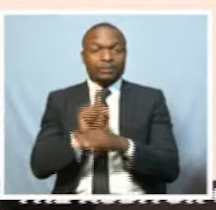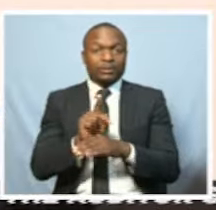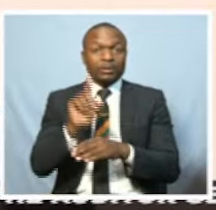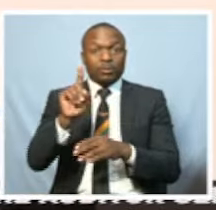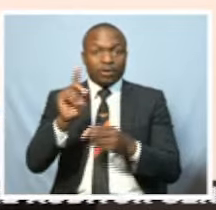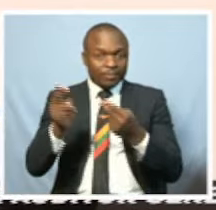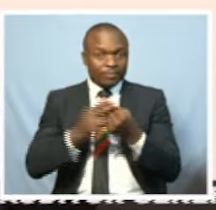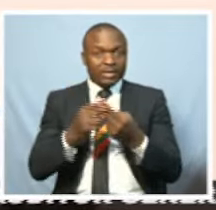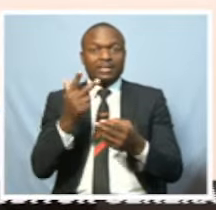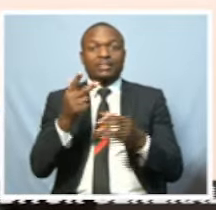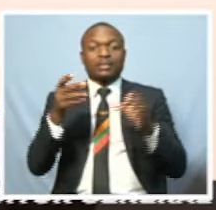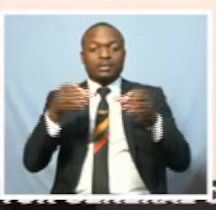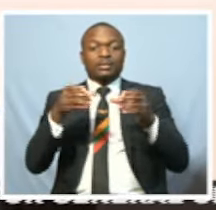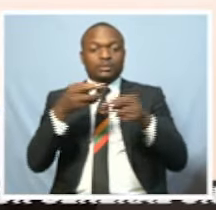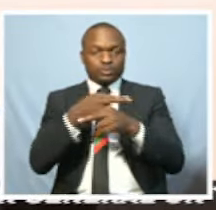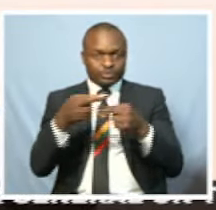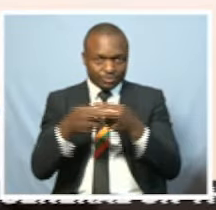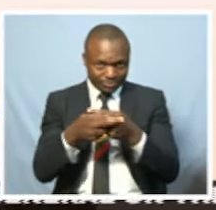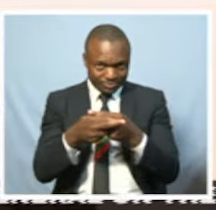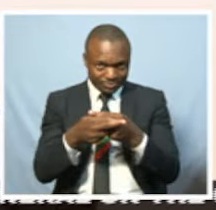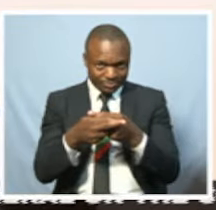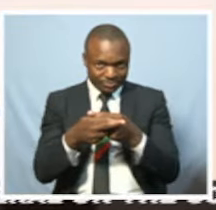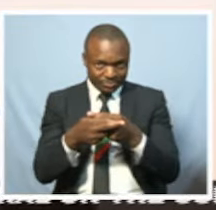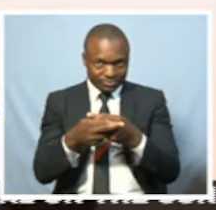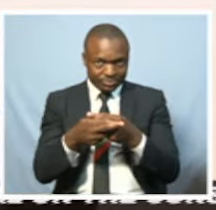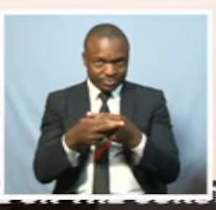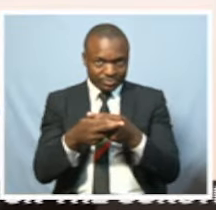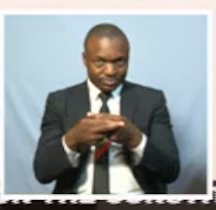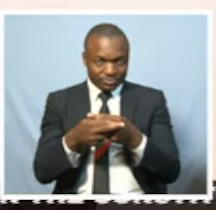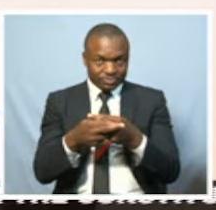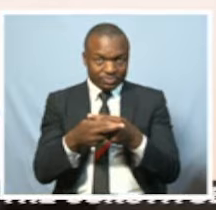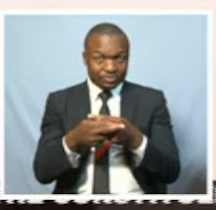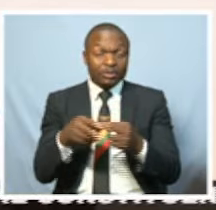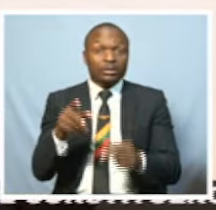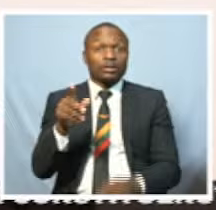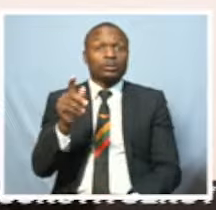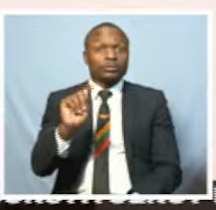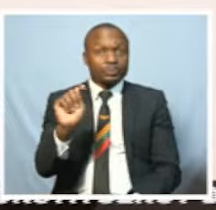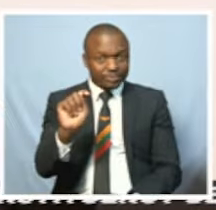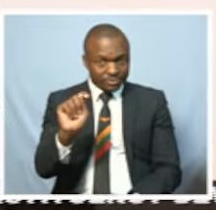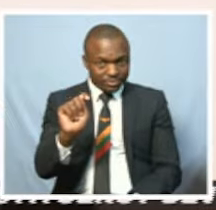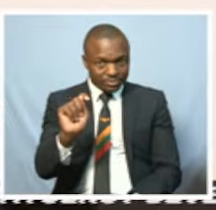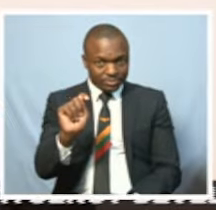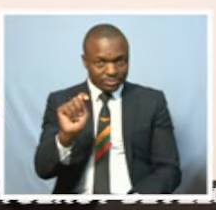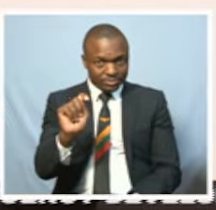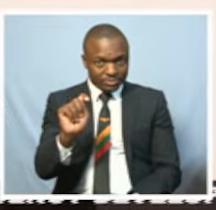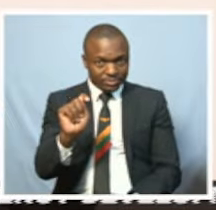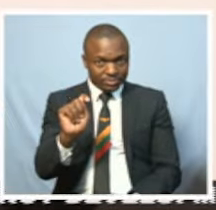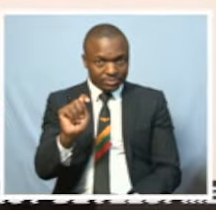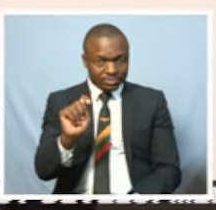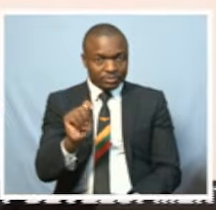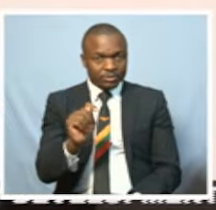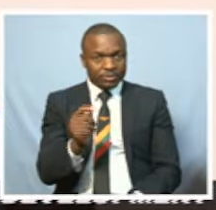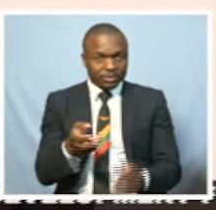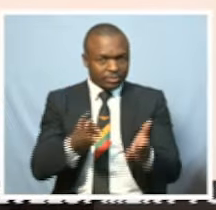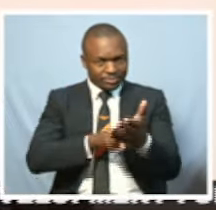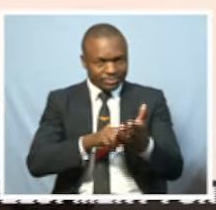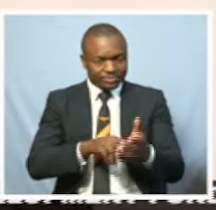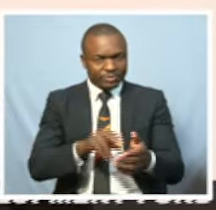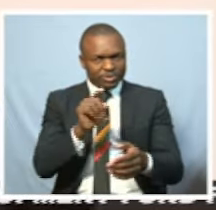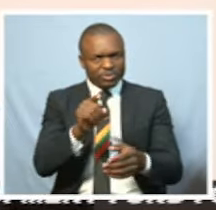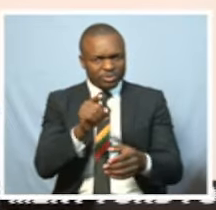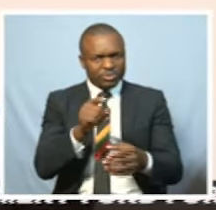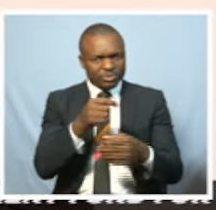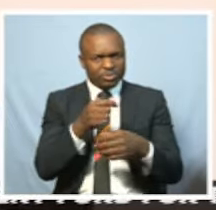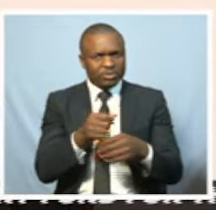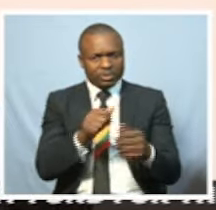1x3 classroom block, comma, ablution block, comma, Come again. Where are you making